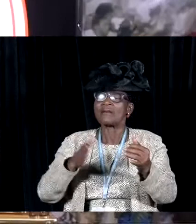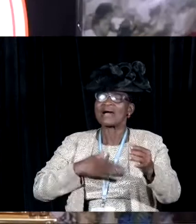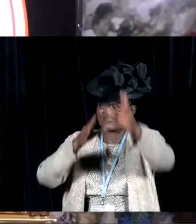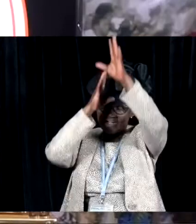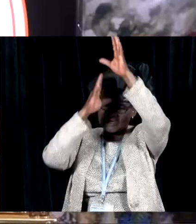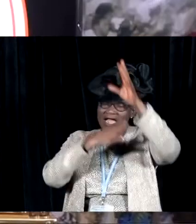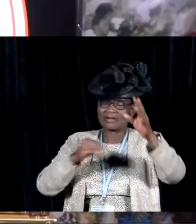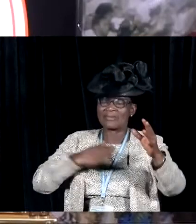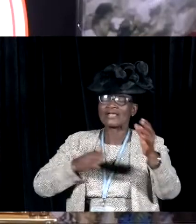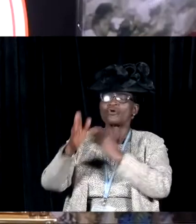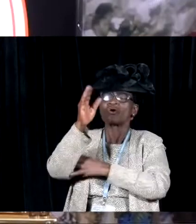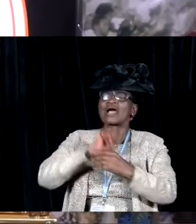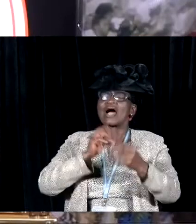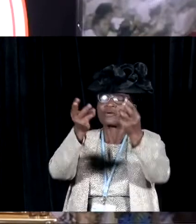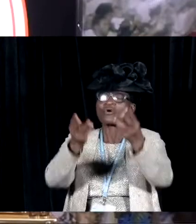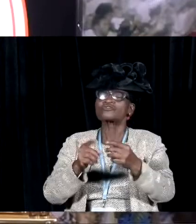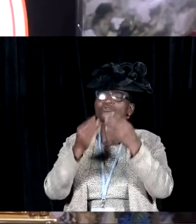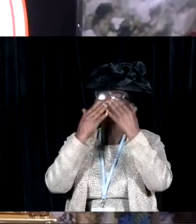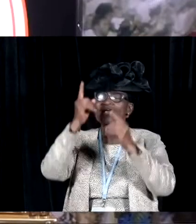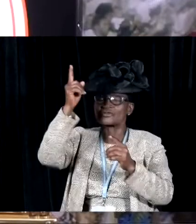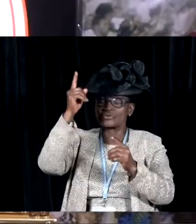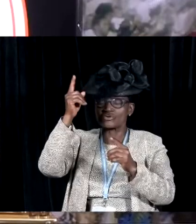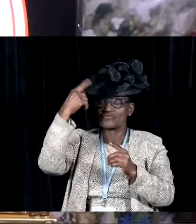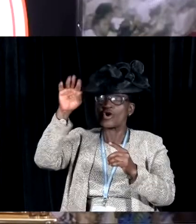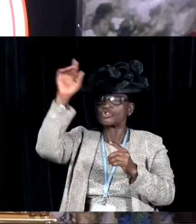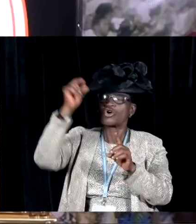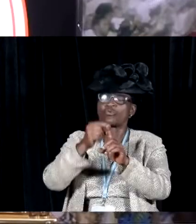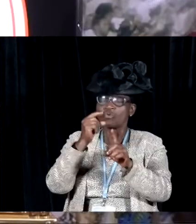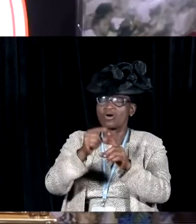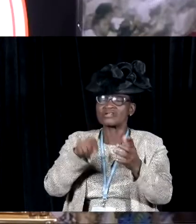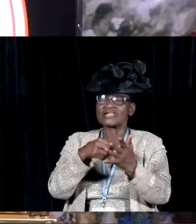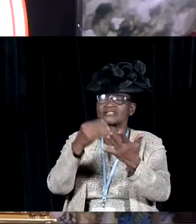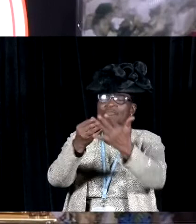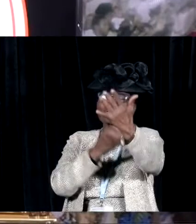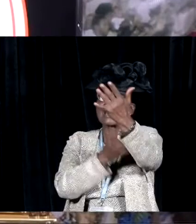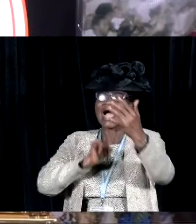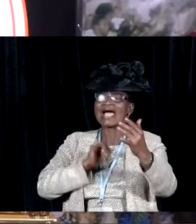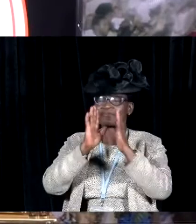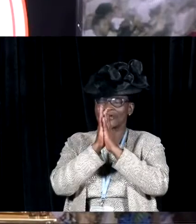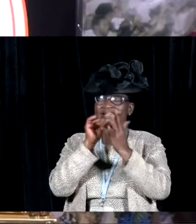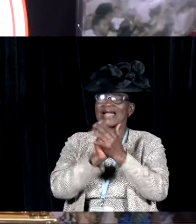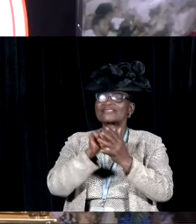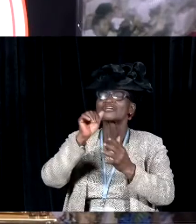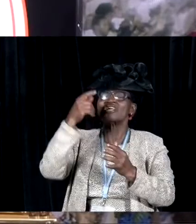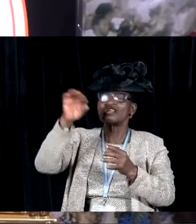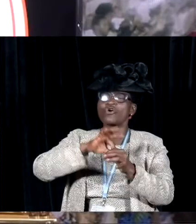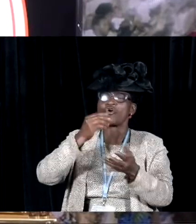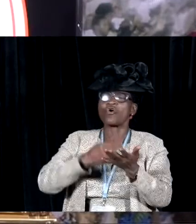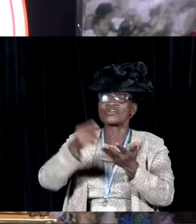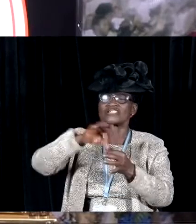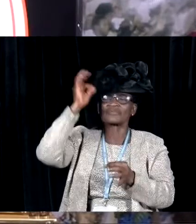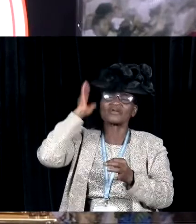morning. I pray that the Holy Spirit will let the seed of your word germinate in their